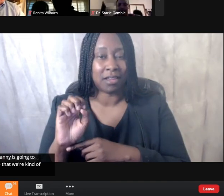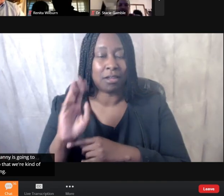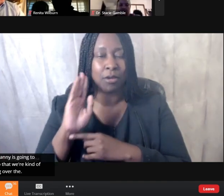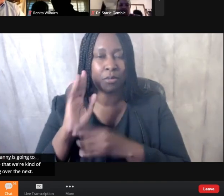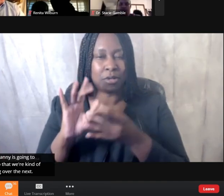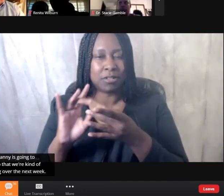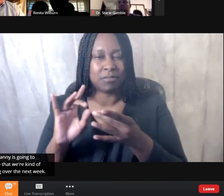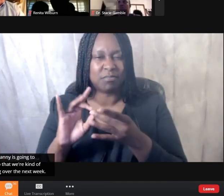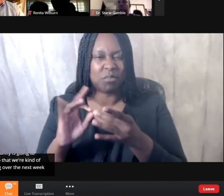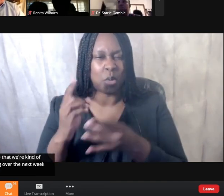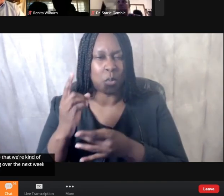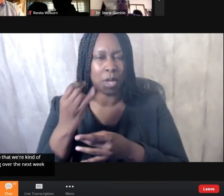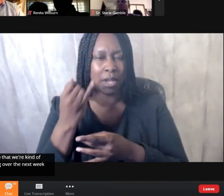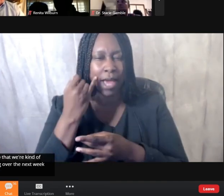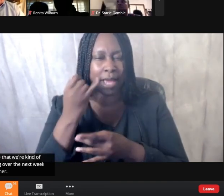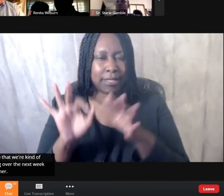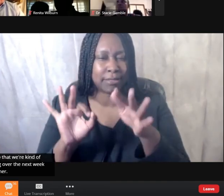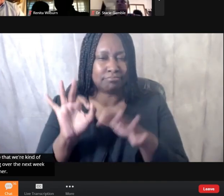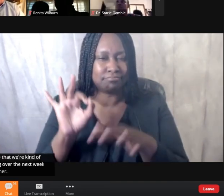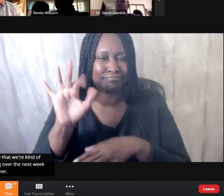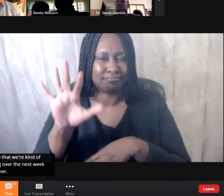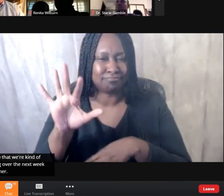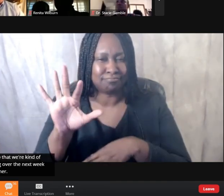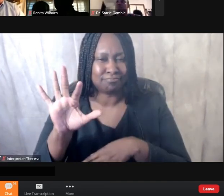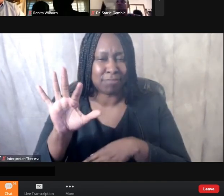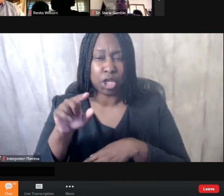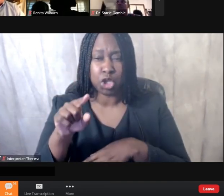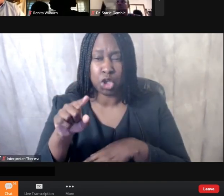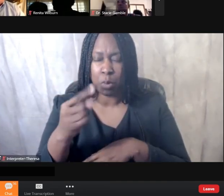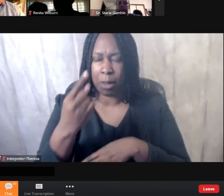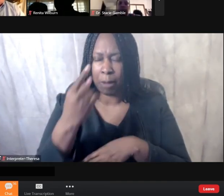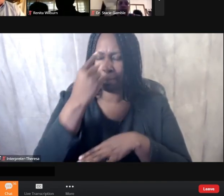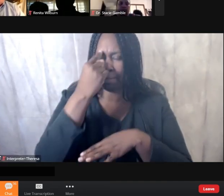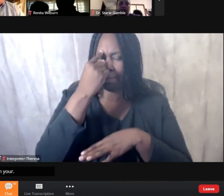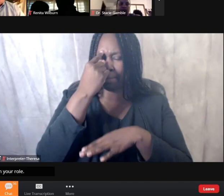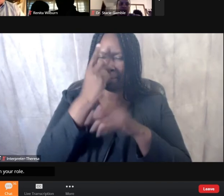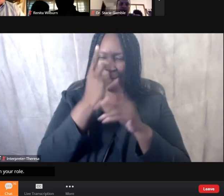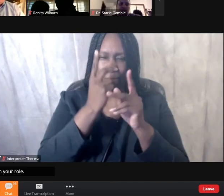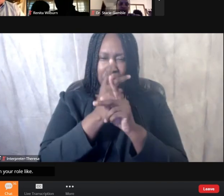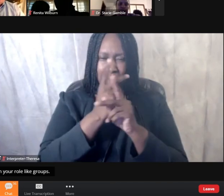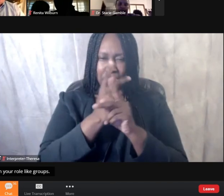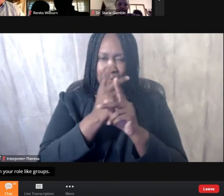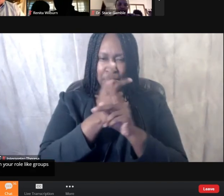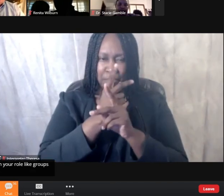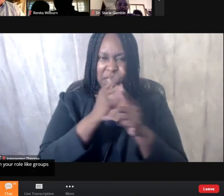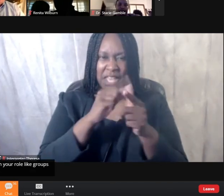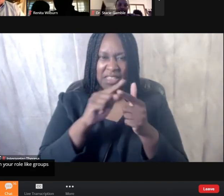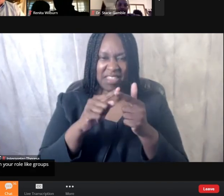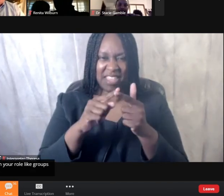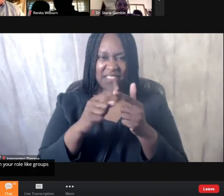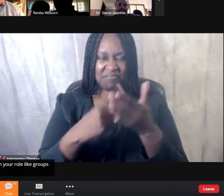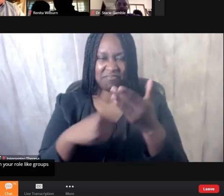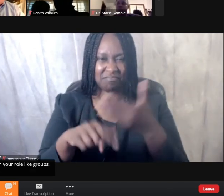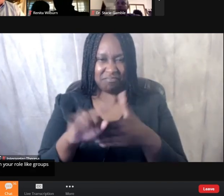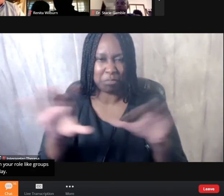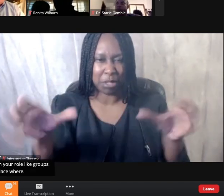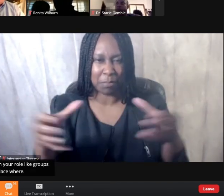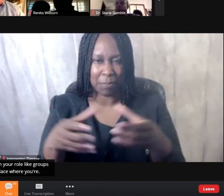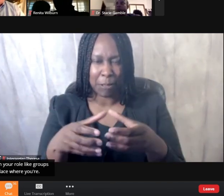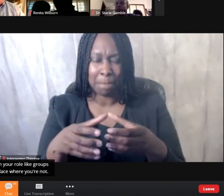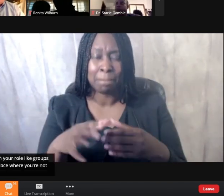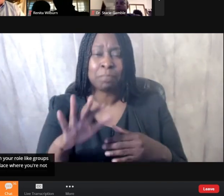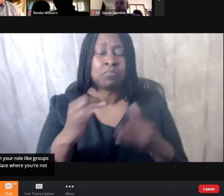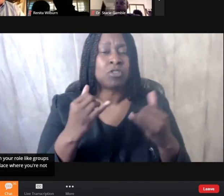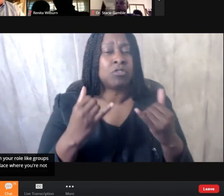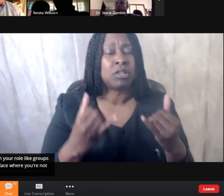over the next week before we come back together. But what I want to say is, if in your roll-alike groups right now, you ended in a place where you're not